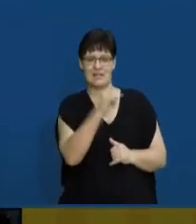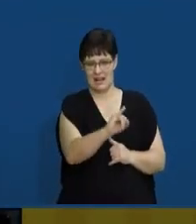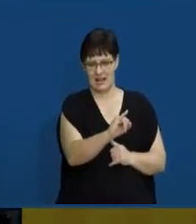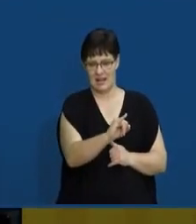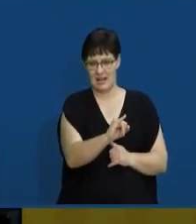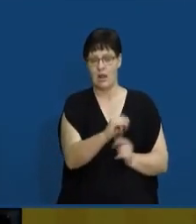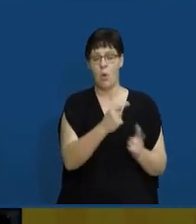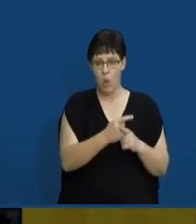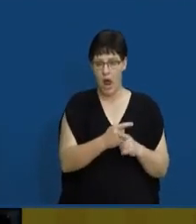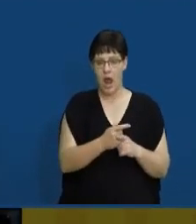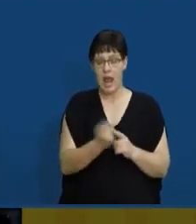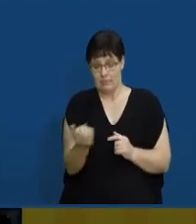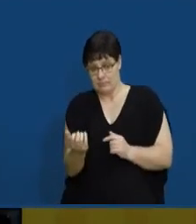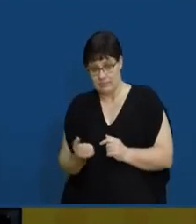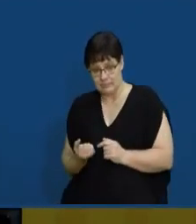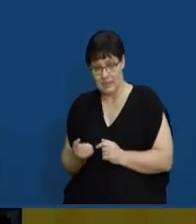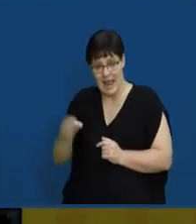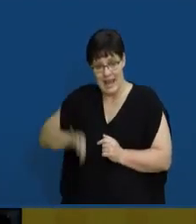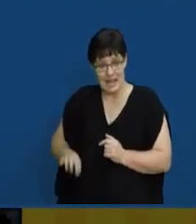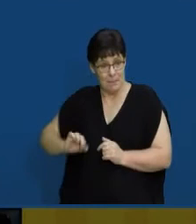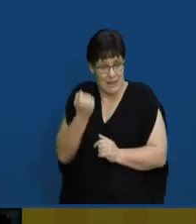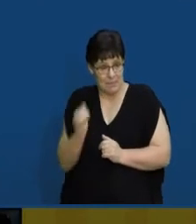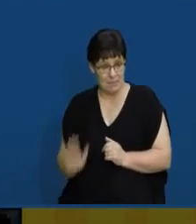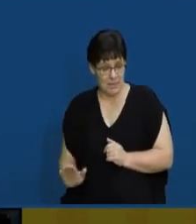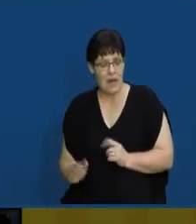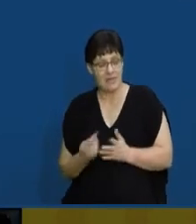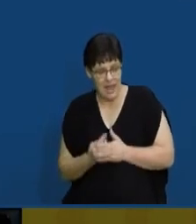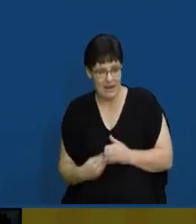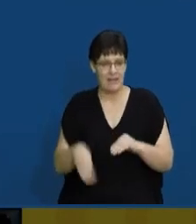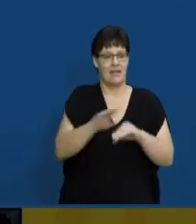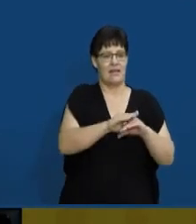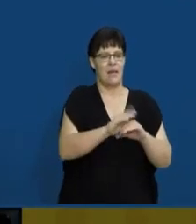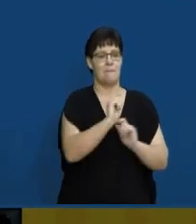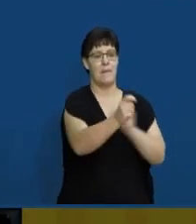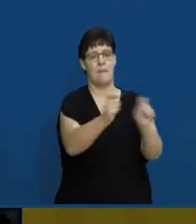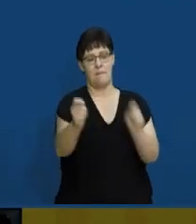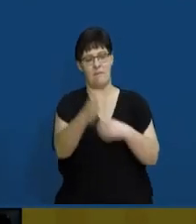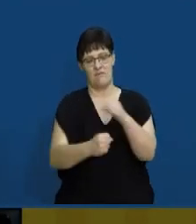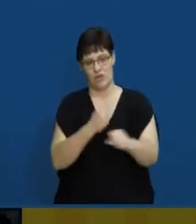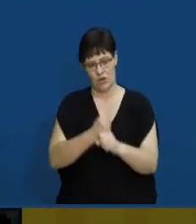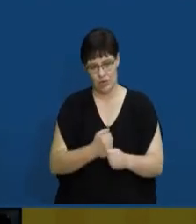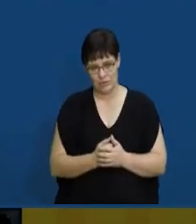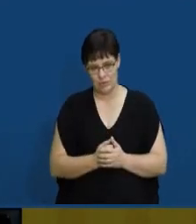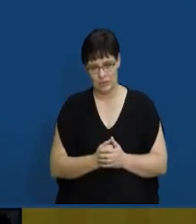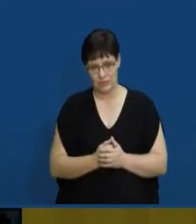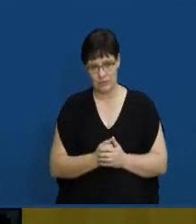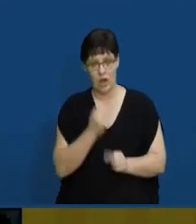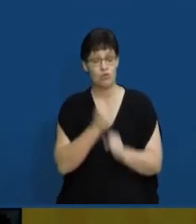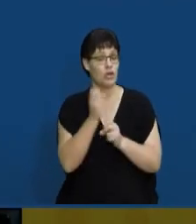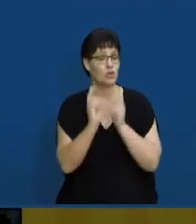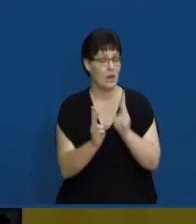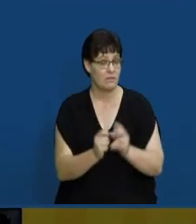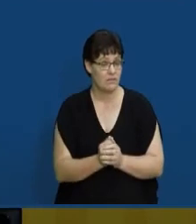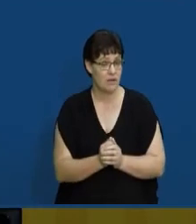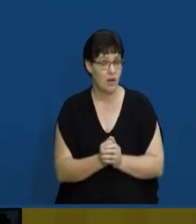taking from the retained income and therefore boosting the dividend for that current year. Grade 12s, we've done